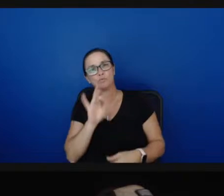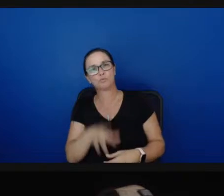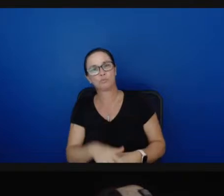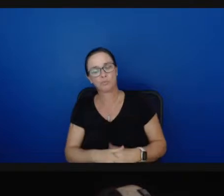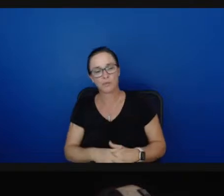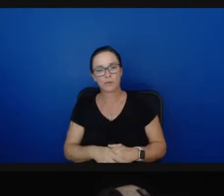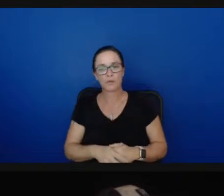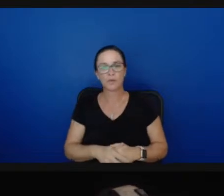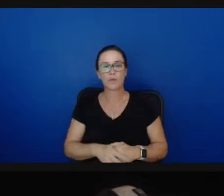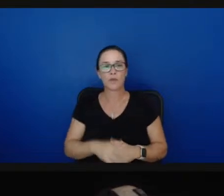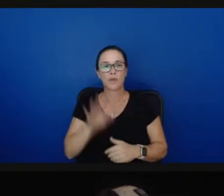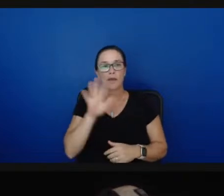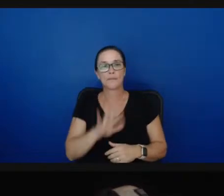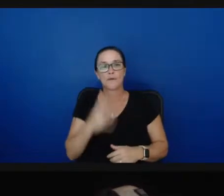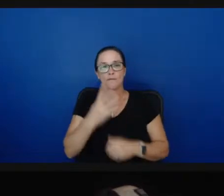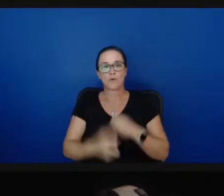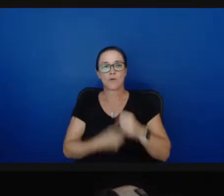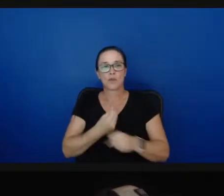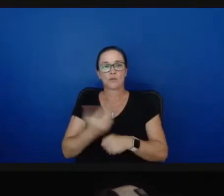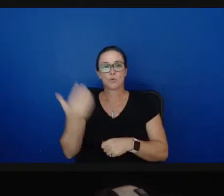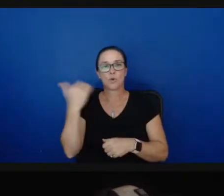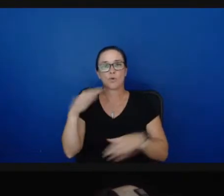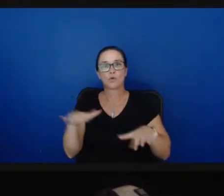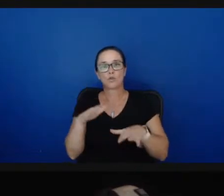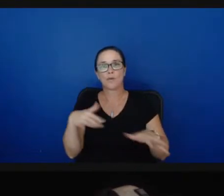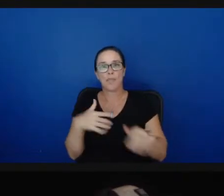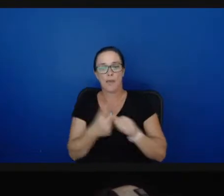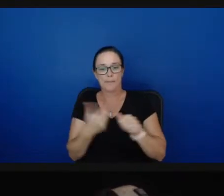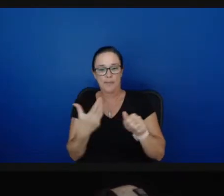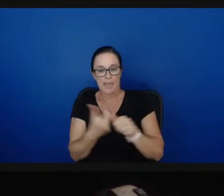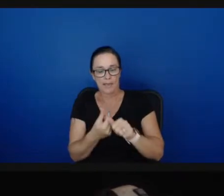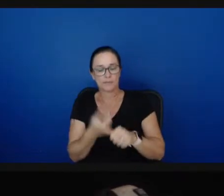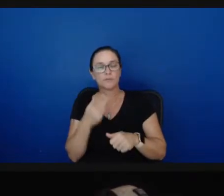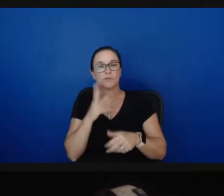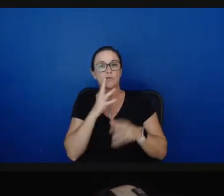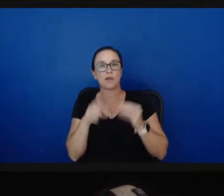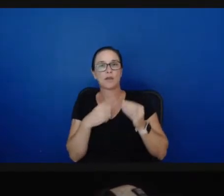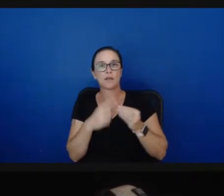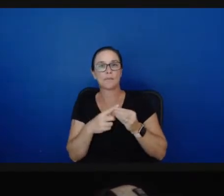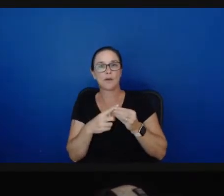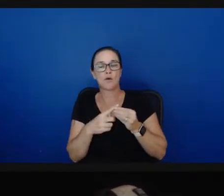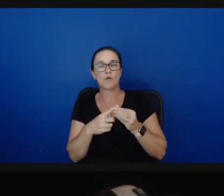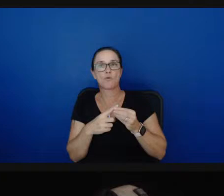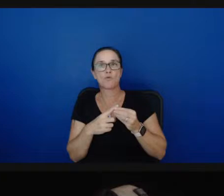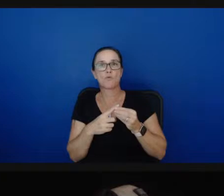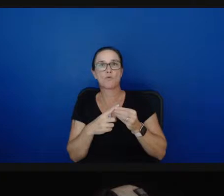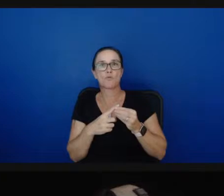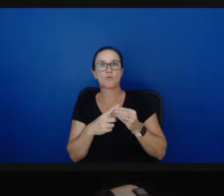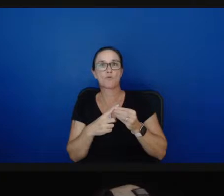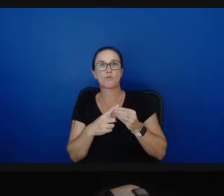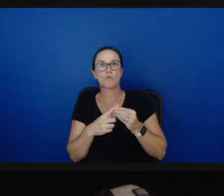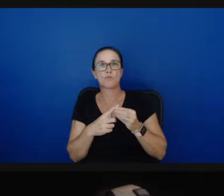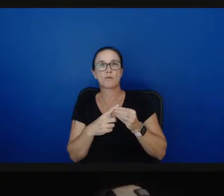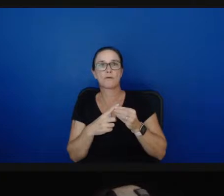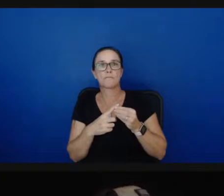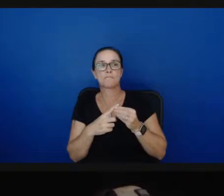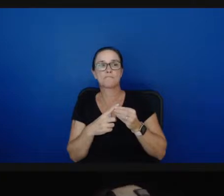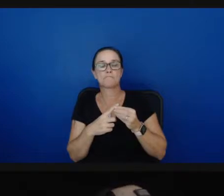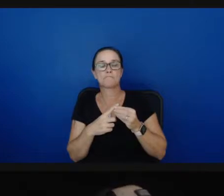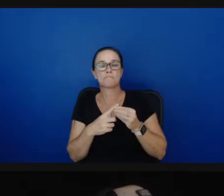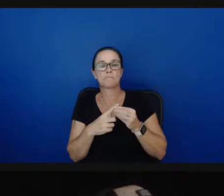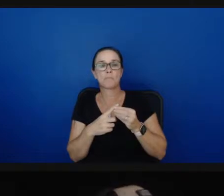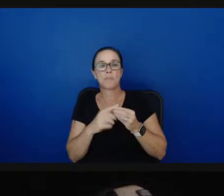So about 4 years ago, we were doing our updates, and we were talking at the time about